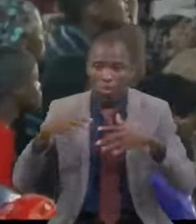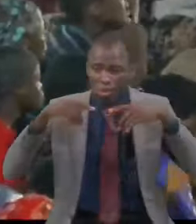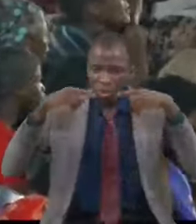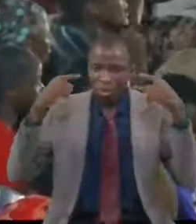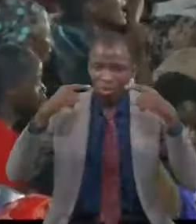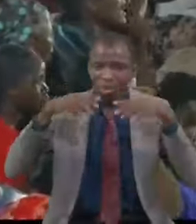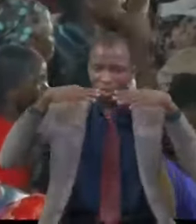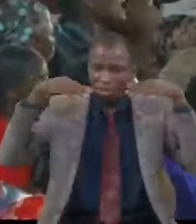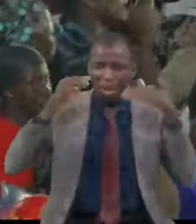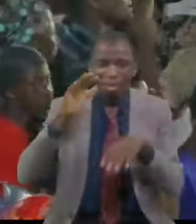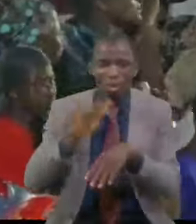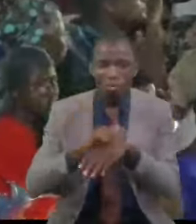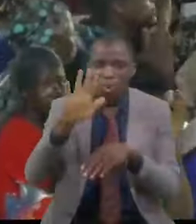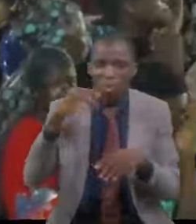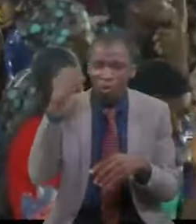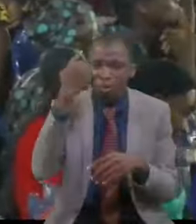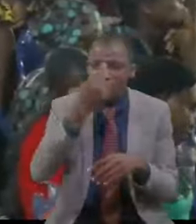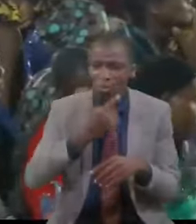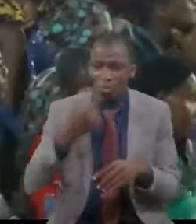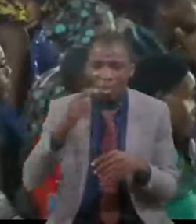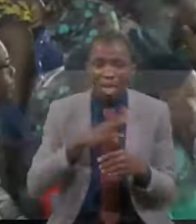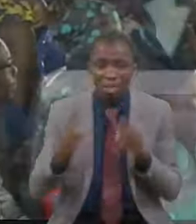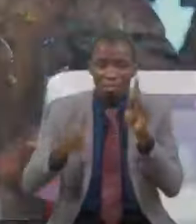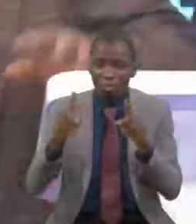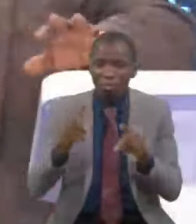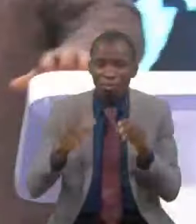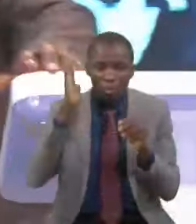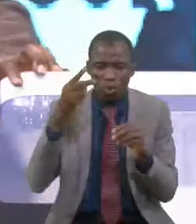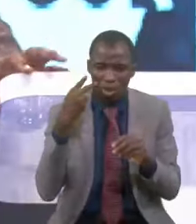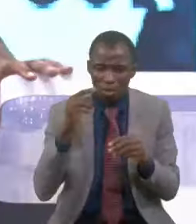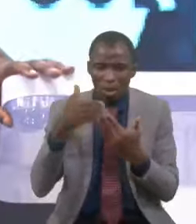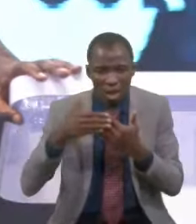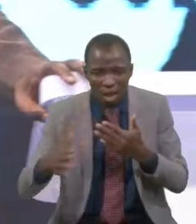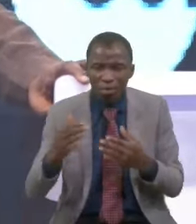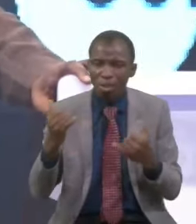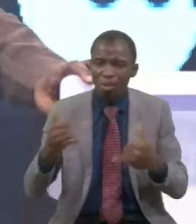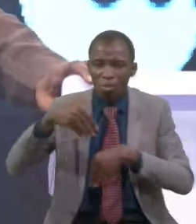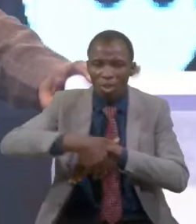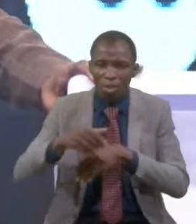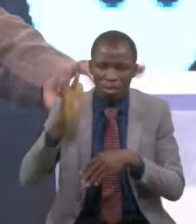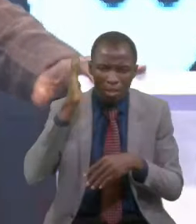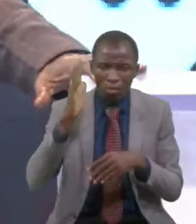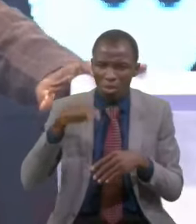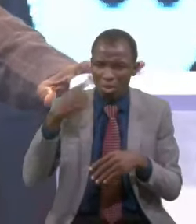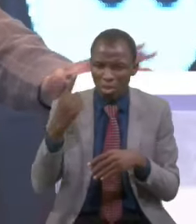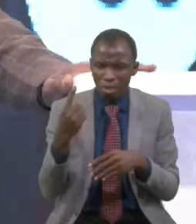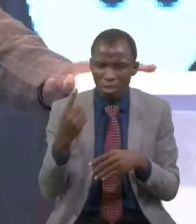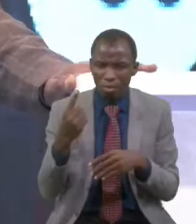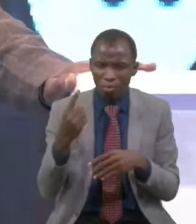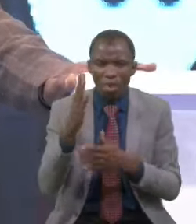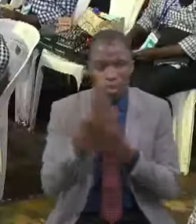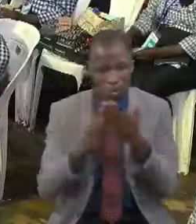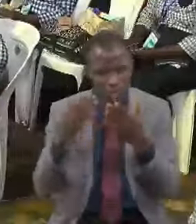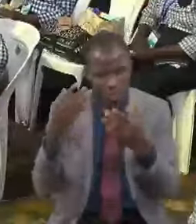face. And the people who see you after tonight, they'll say, something happened to you, I